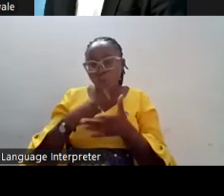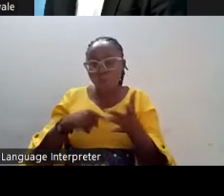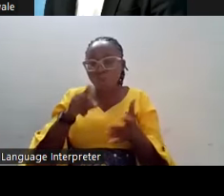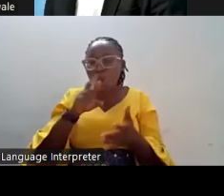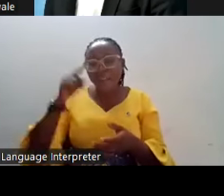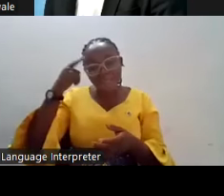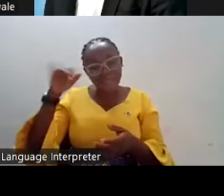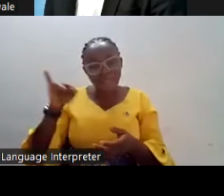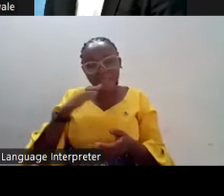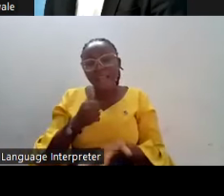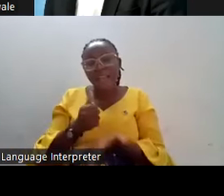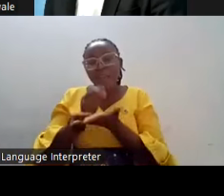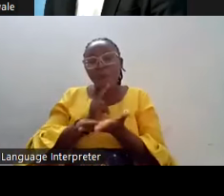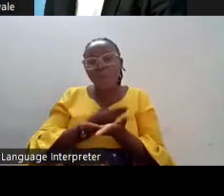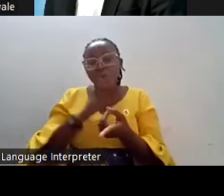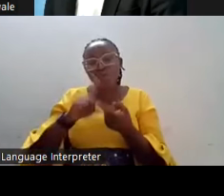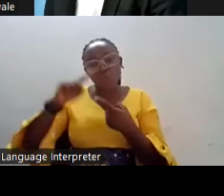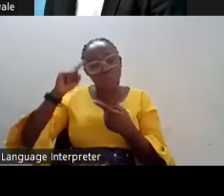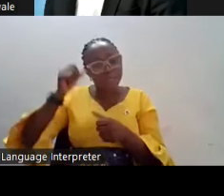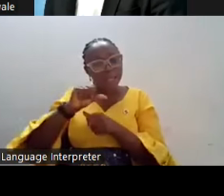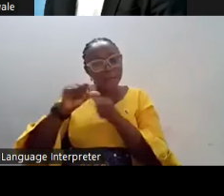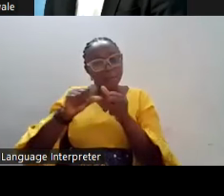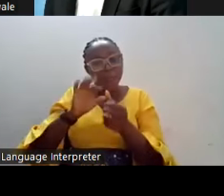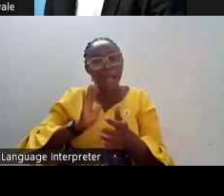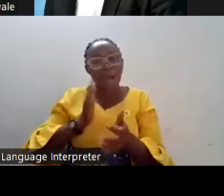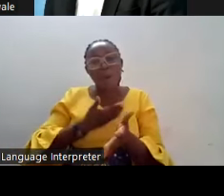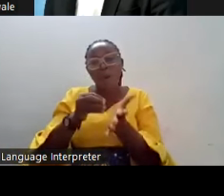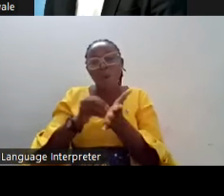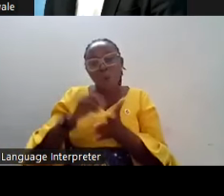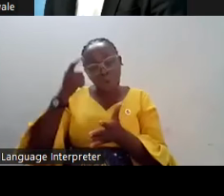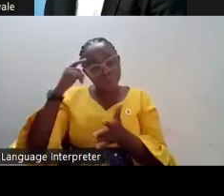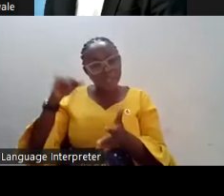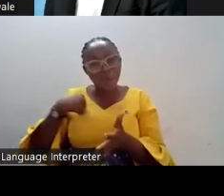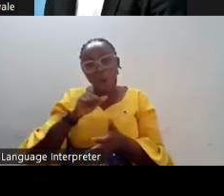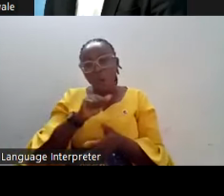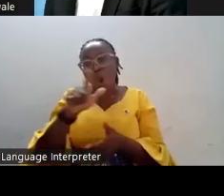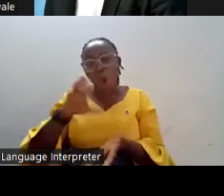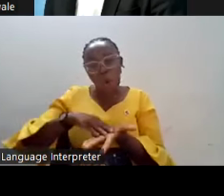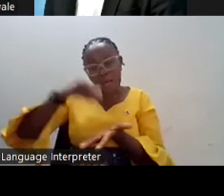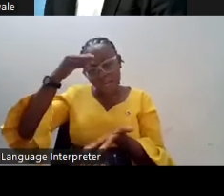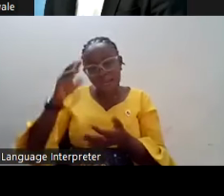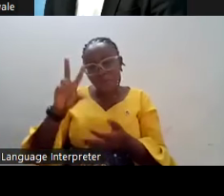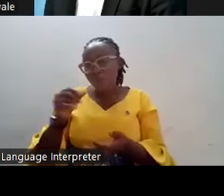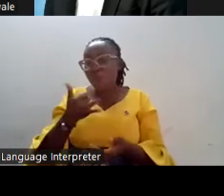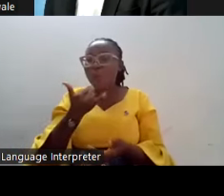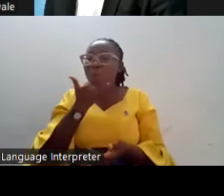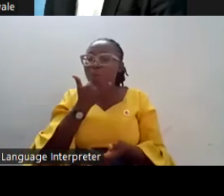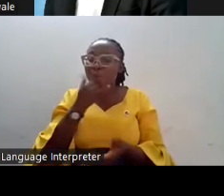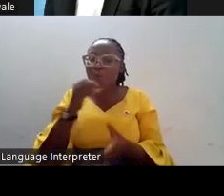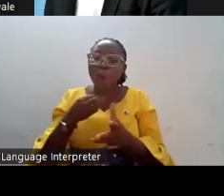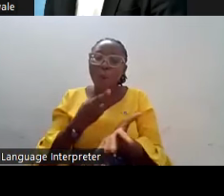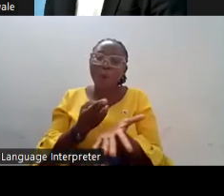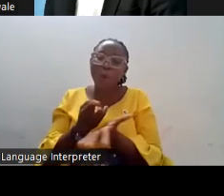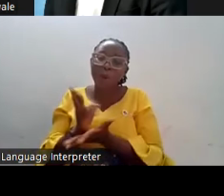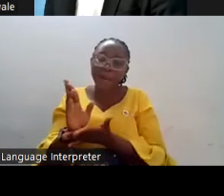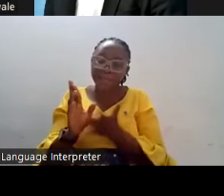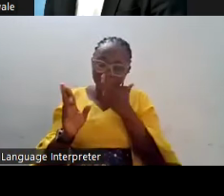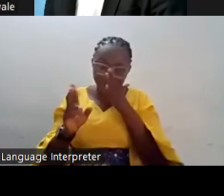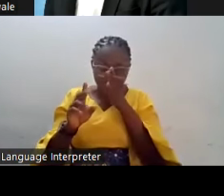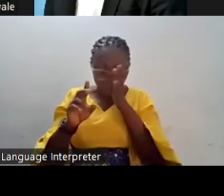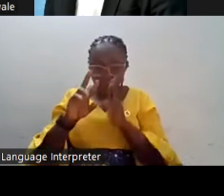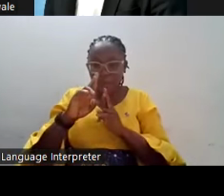also, think about our own thinking, and we're all learning in the process. And there's no right or wrong. You know what I mean? Yeah.